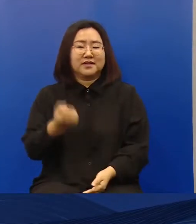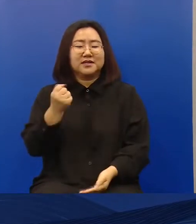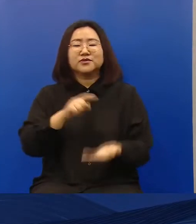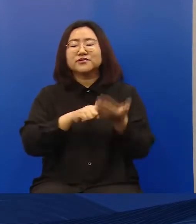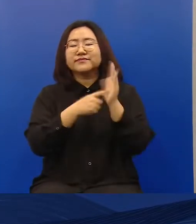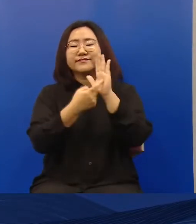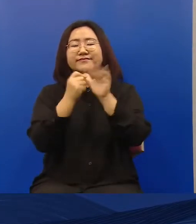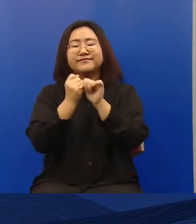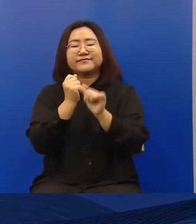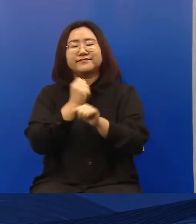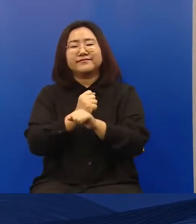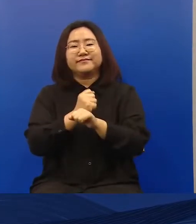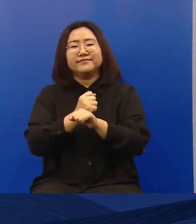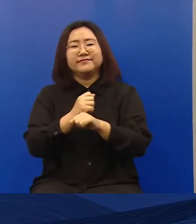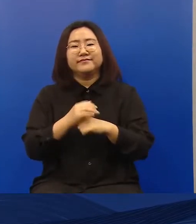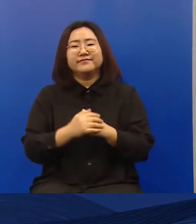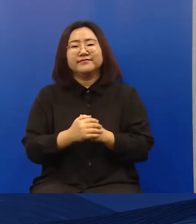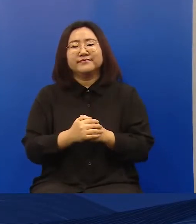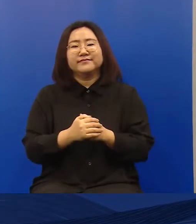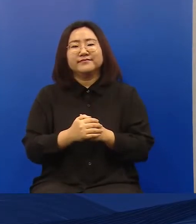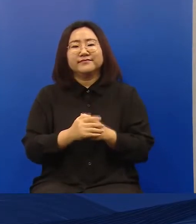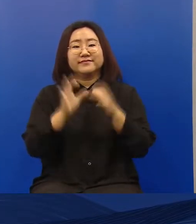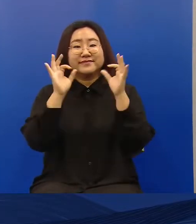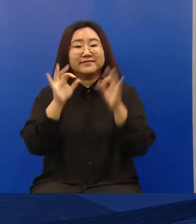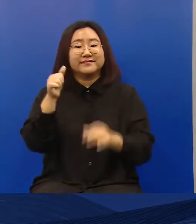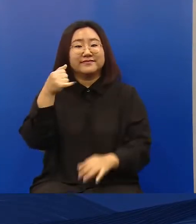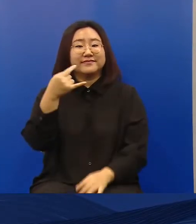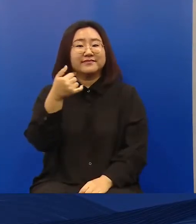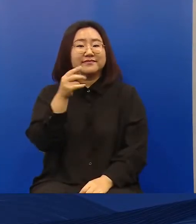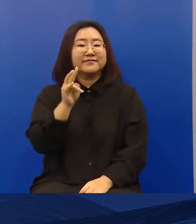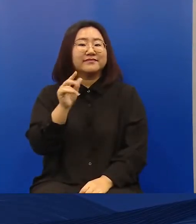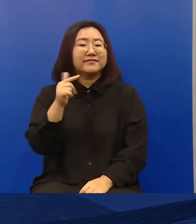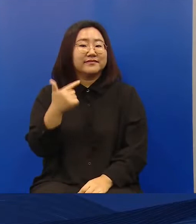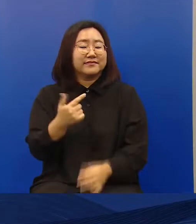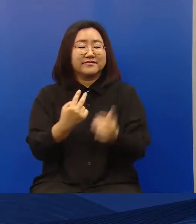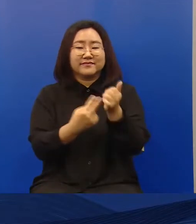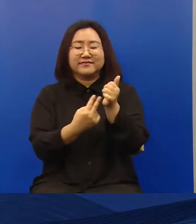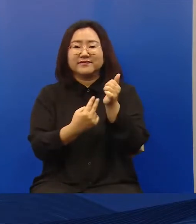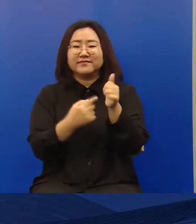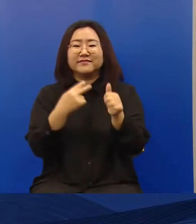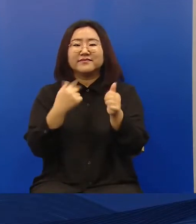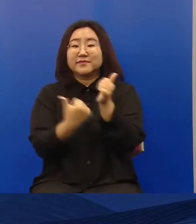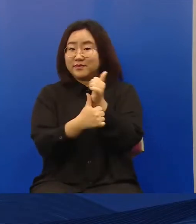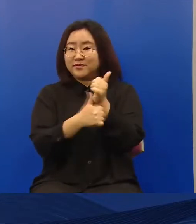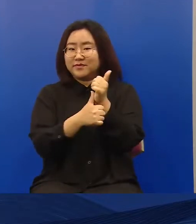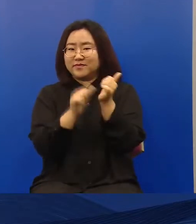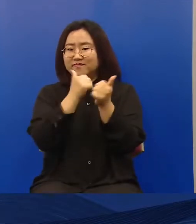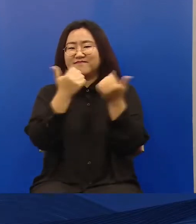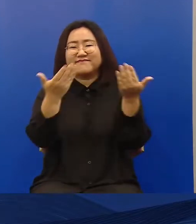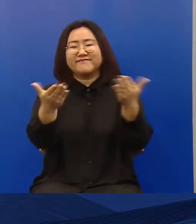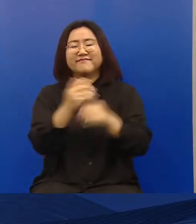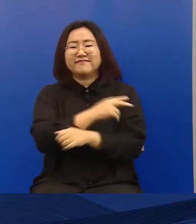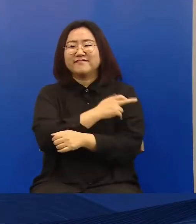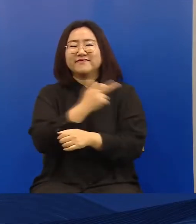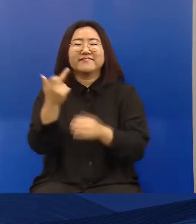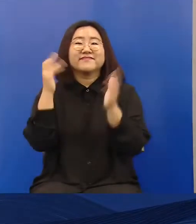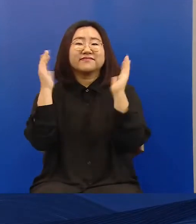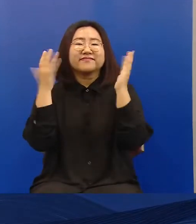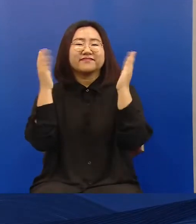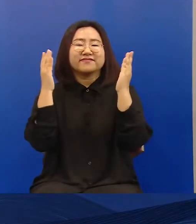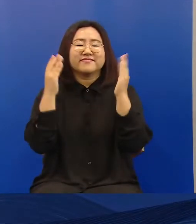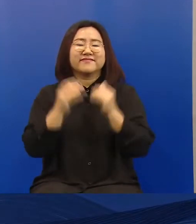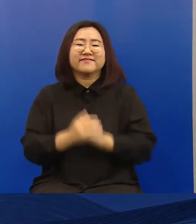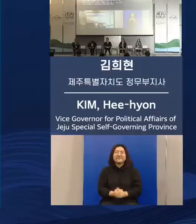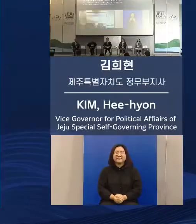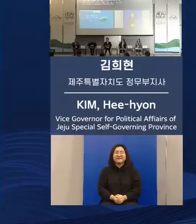language interpretation services. That's his topic today. Let's give Vice Governor Kim with a big round of applause